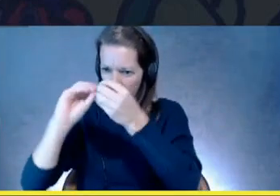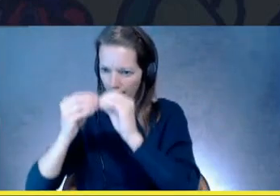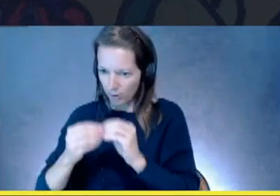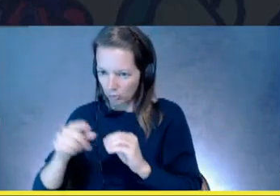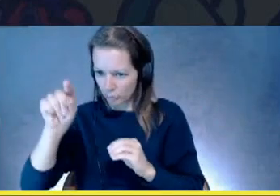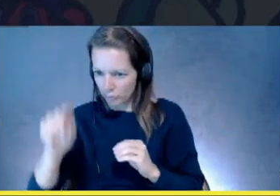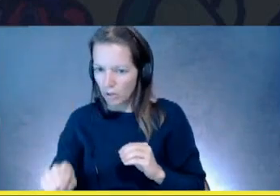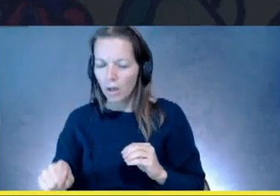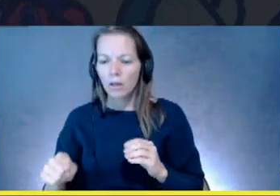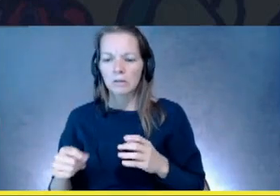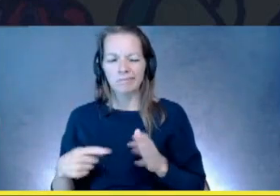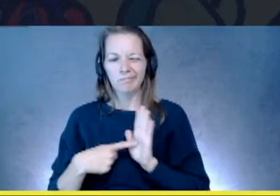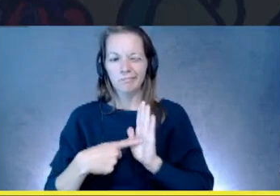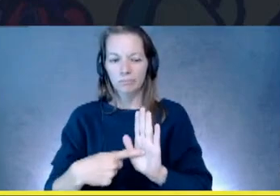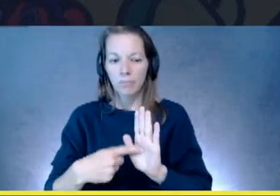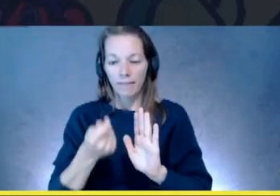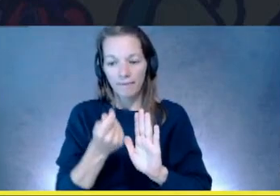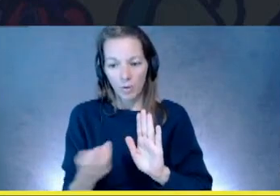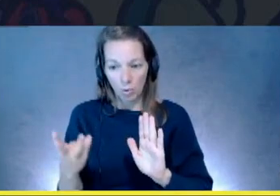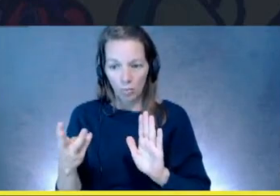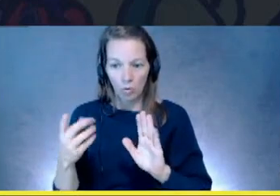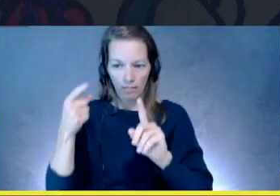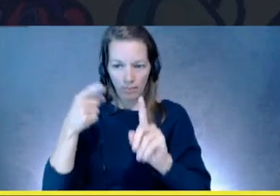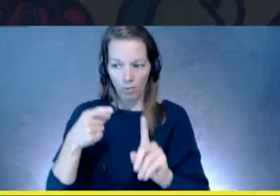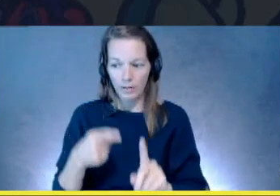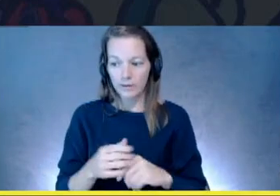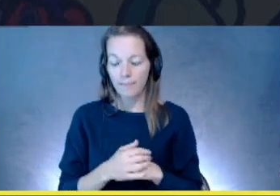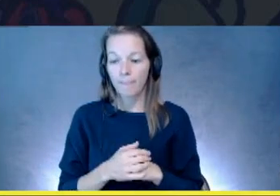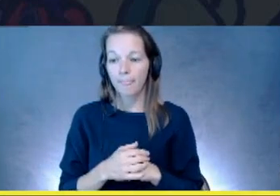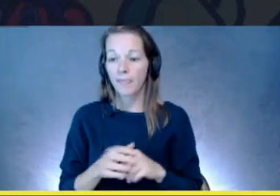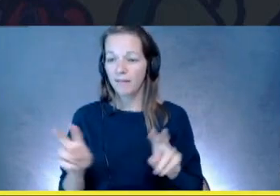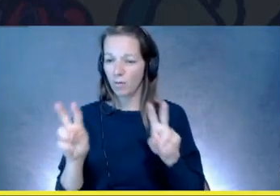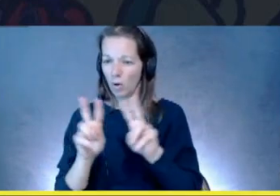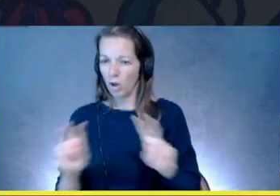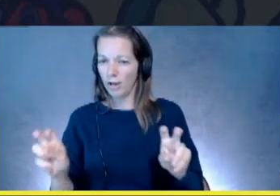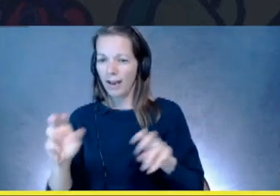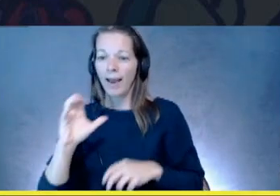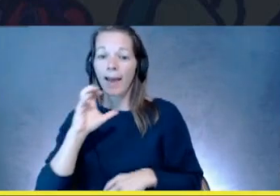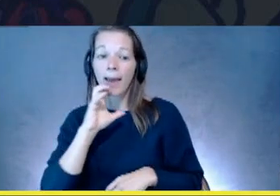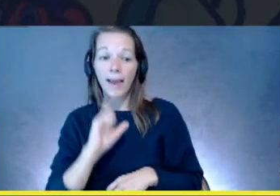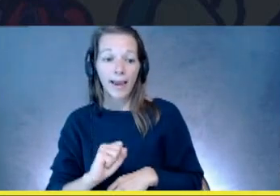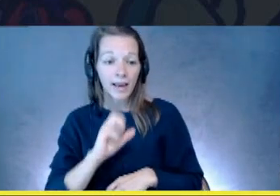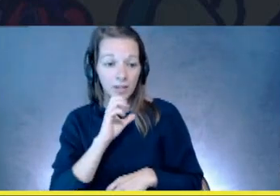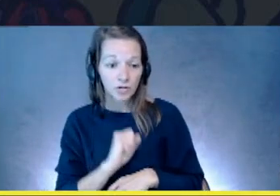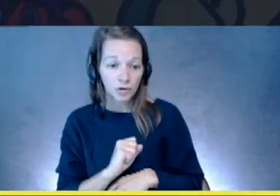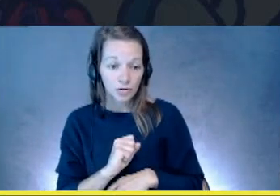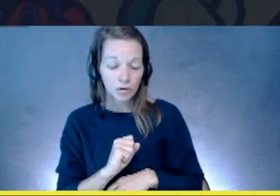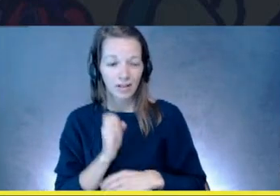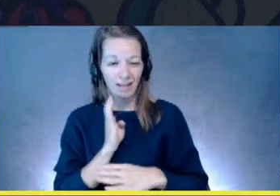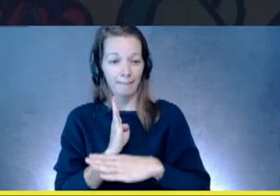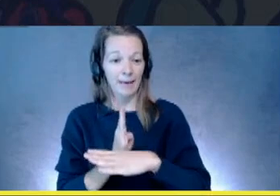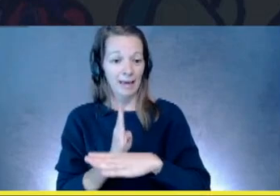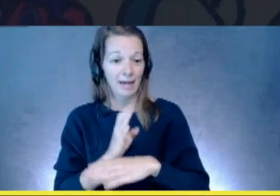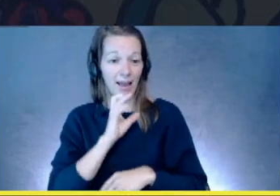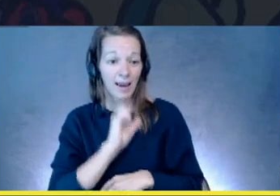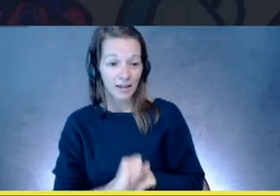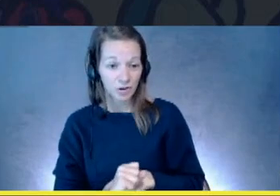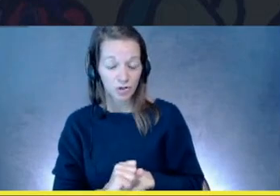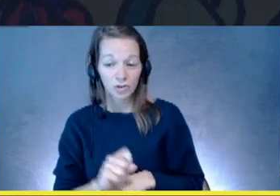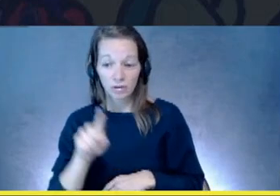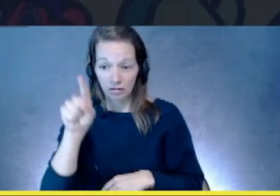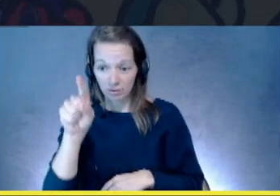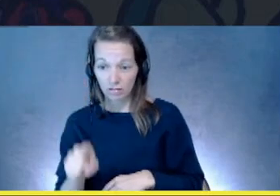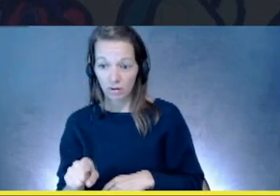just wanted to highlight 2 main points. If you look at the age, the mean age of individuals that are